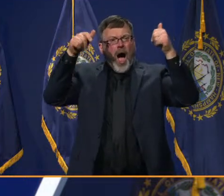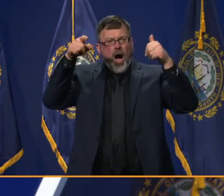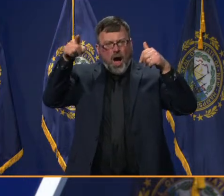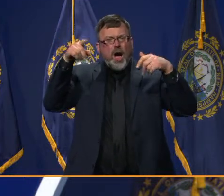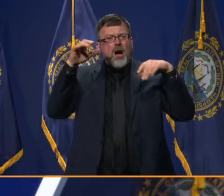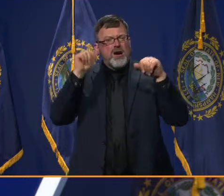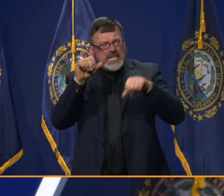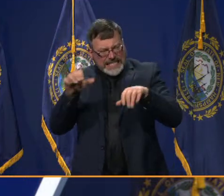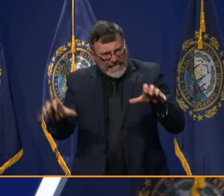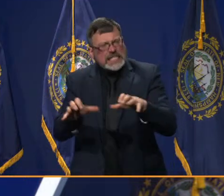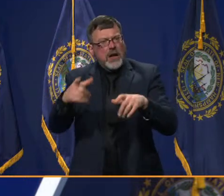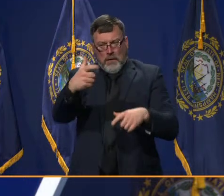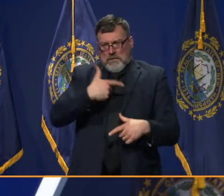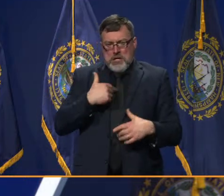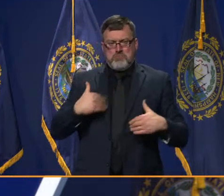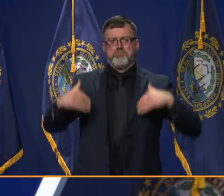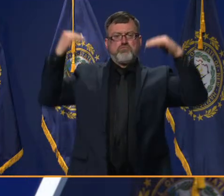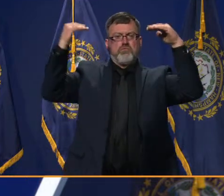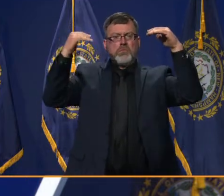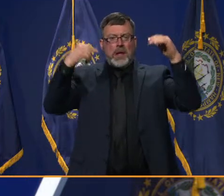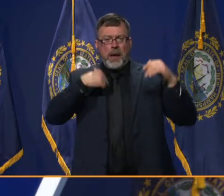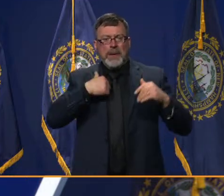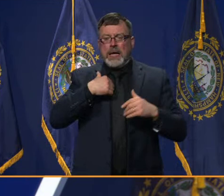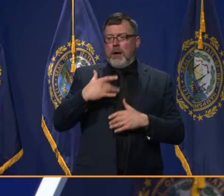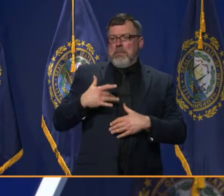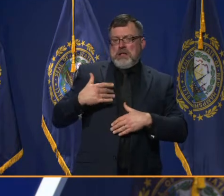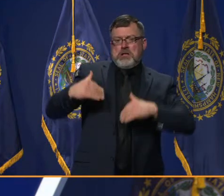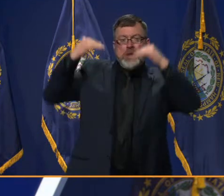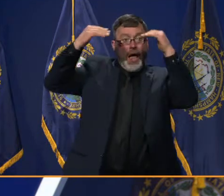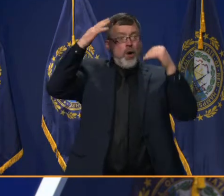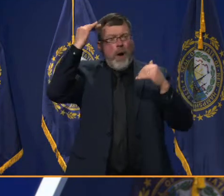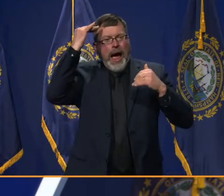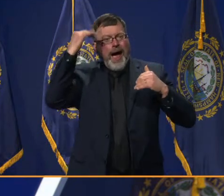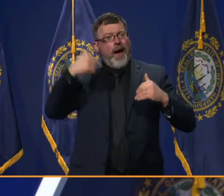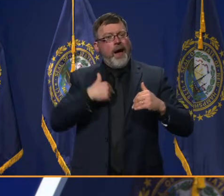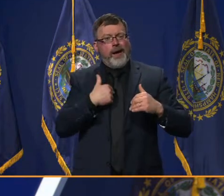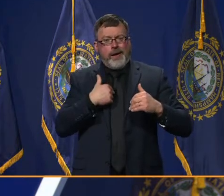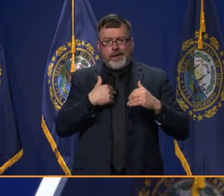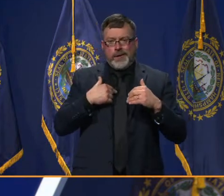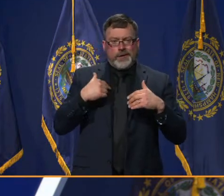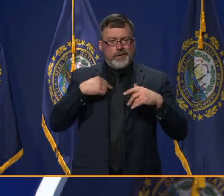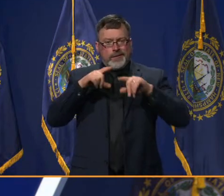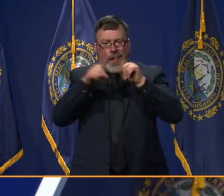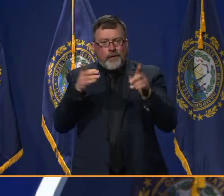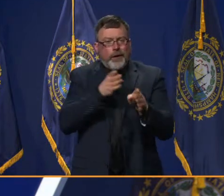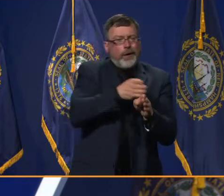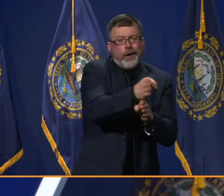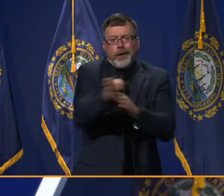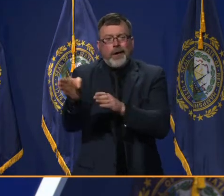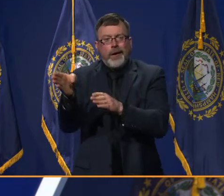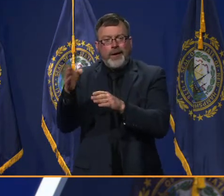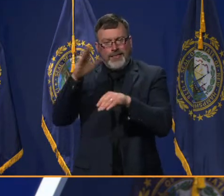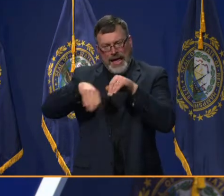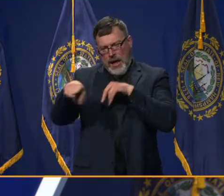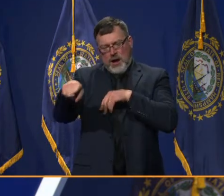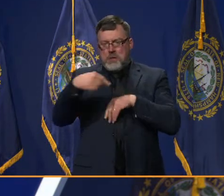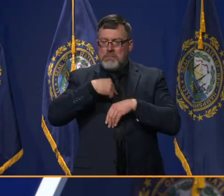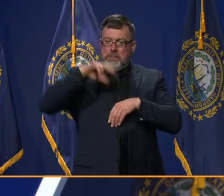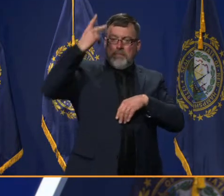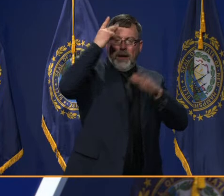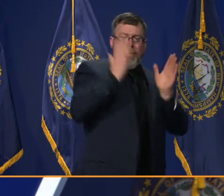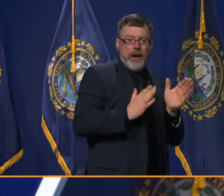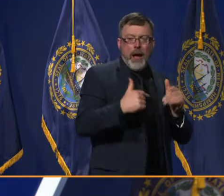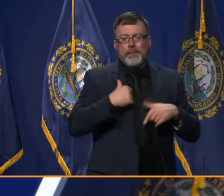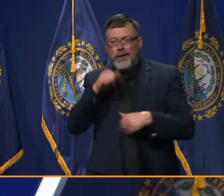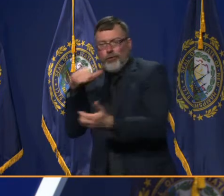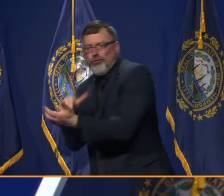frankly, that they hold a higher status simply because they chose a different career path than others. We see individuals, frankly, trying to cut